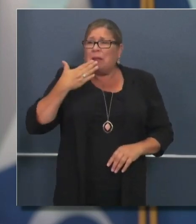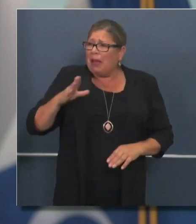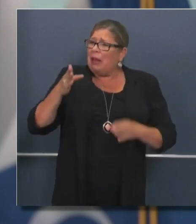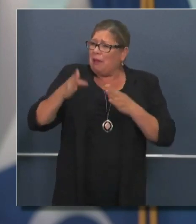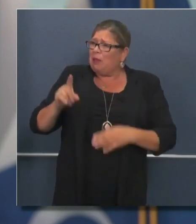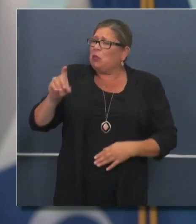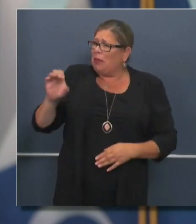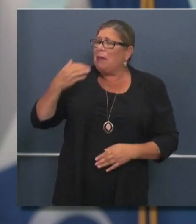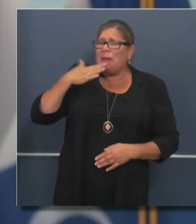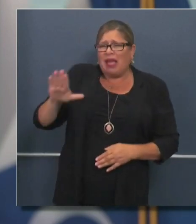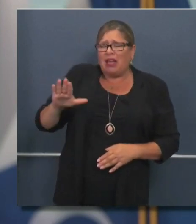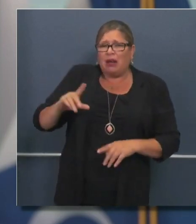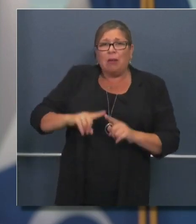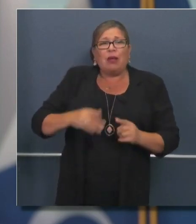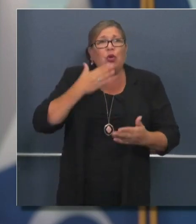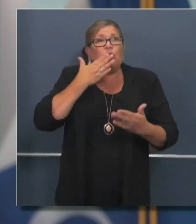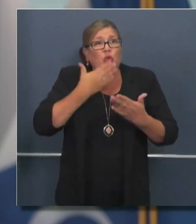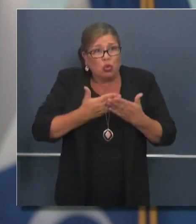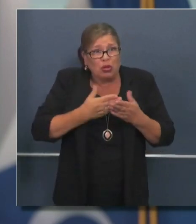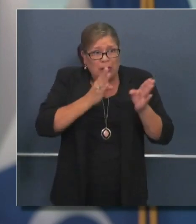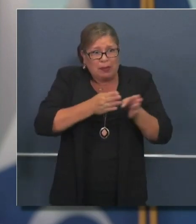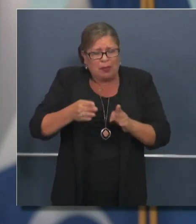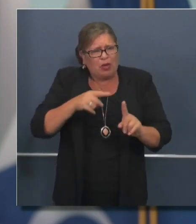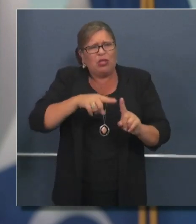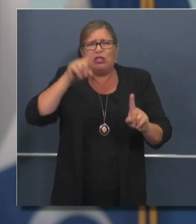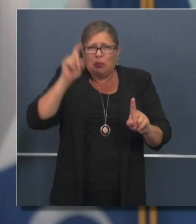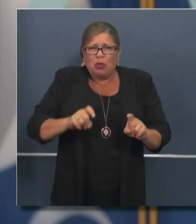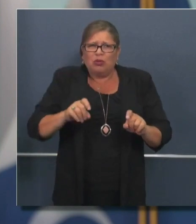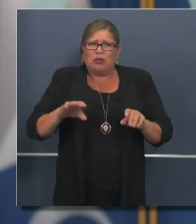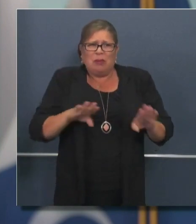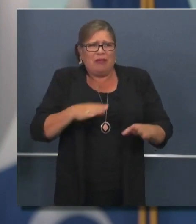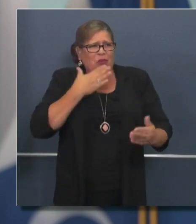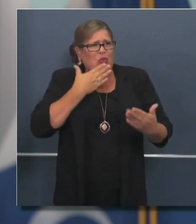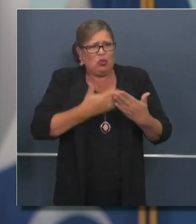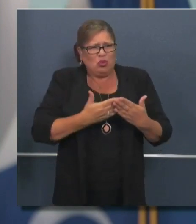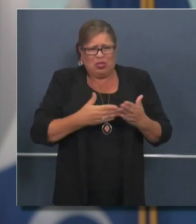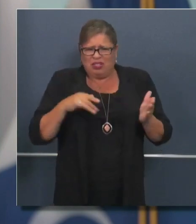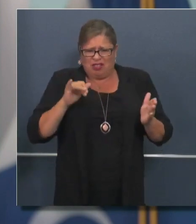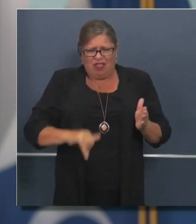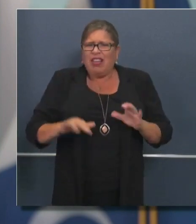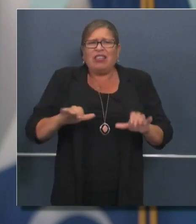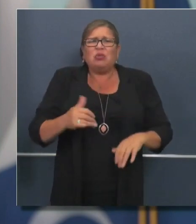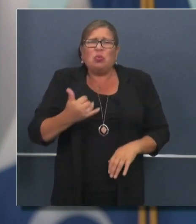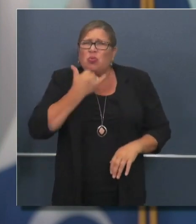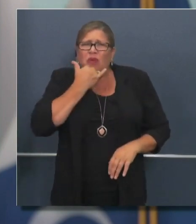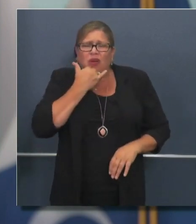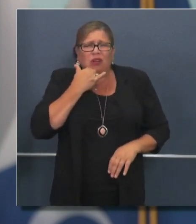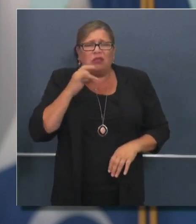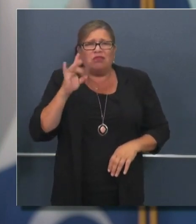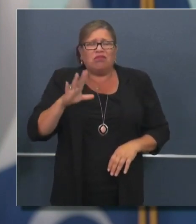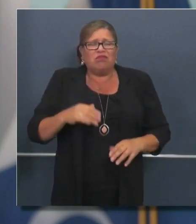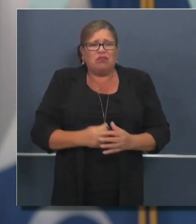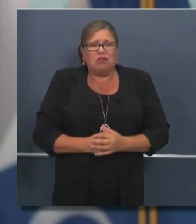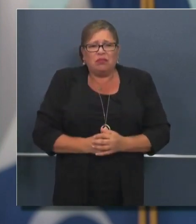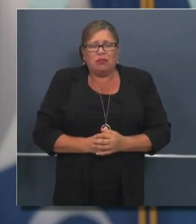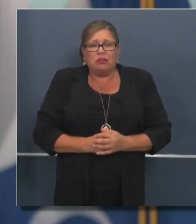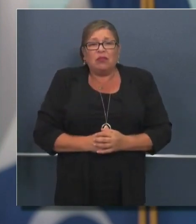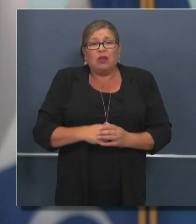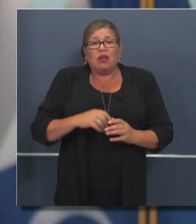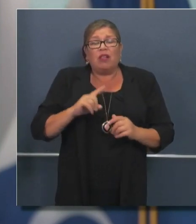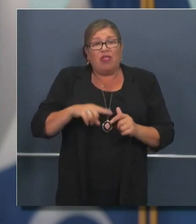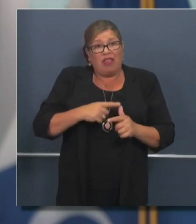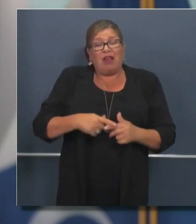bad, but good people are supposed to be good. That's what makes this wrong. And no sooner did he do that, Dutch,